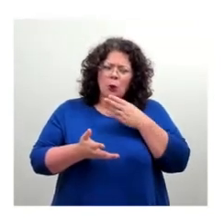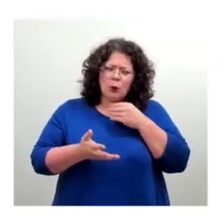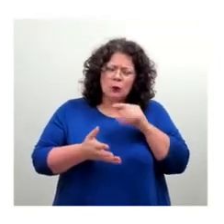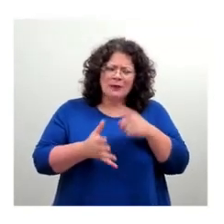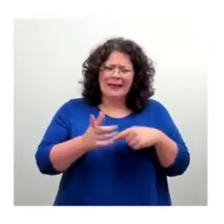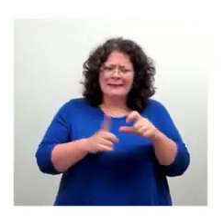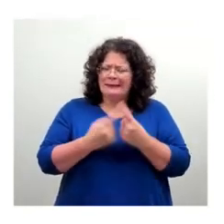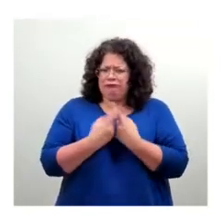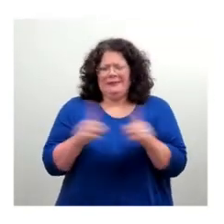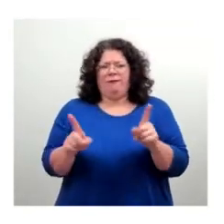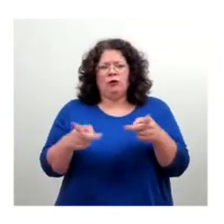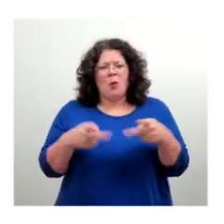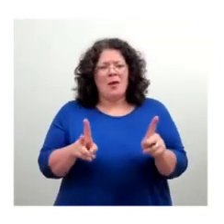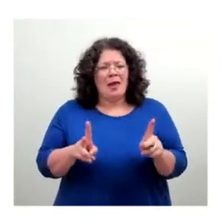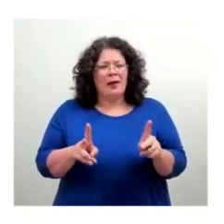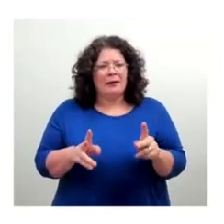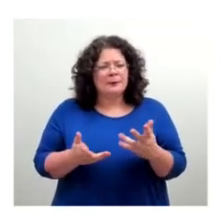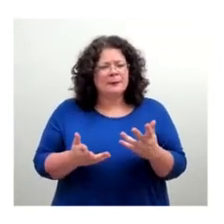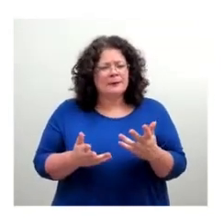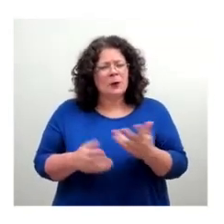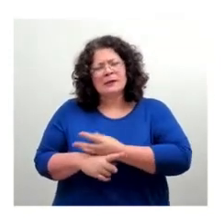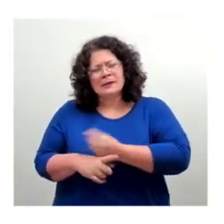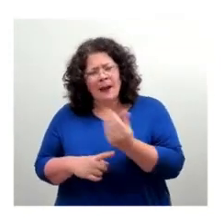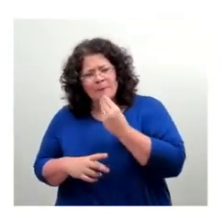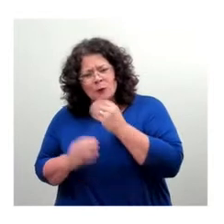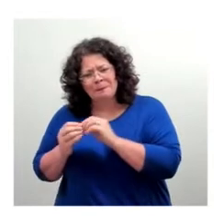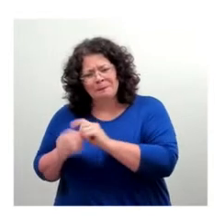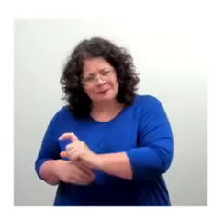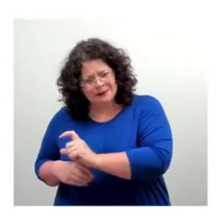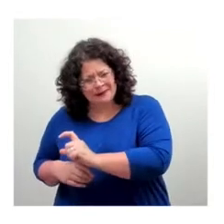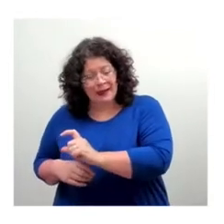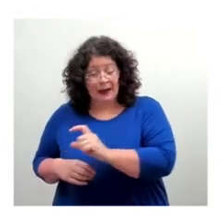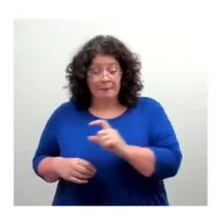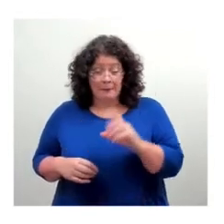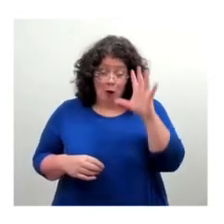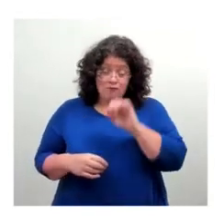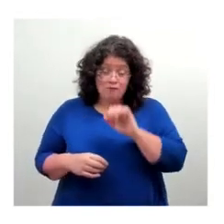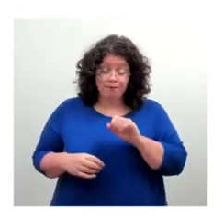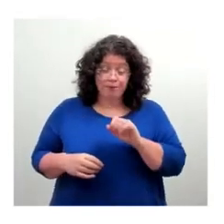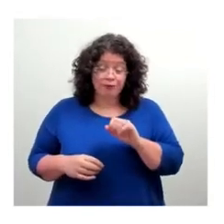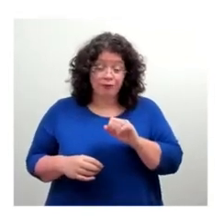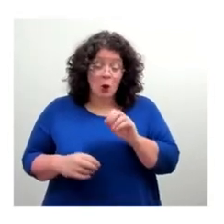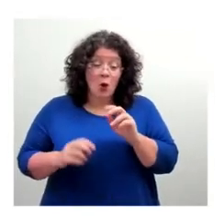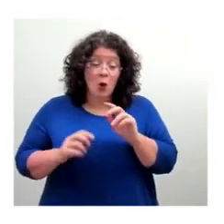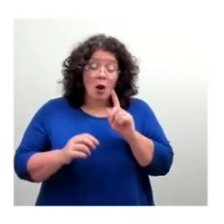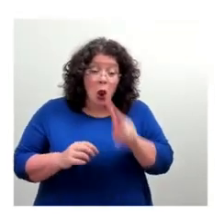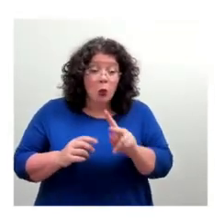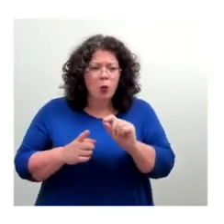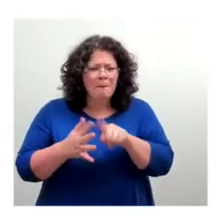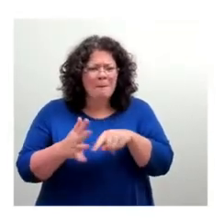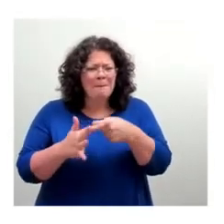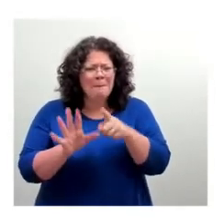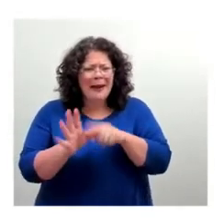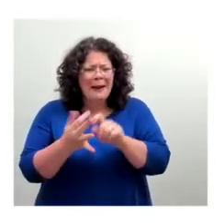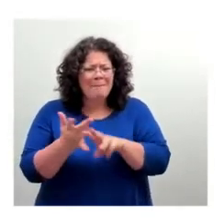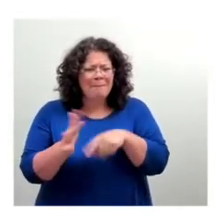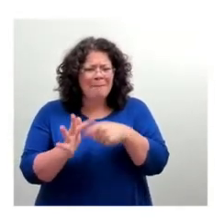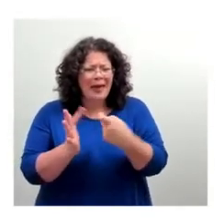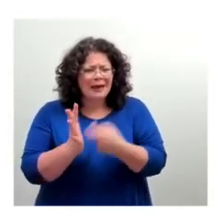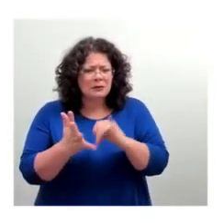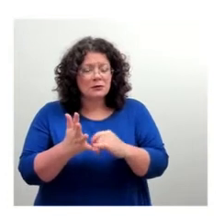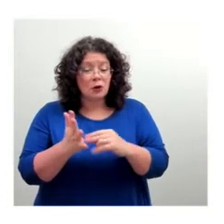audio description. I turned on The Crown, and I think it was perhaps a synthetic voice, or it was, you know, it was